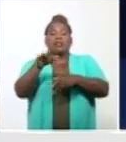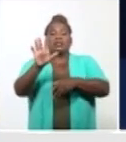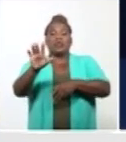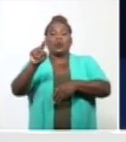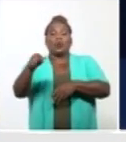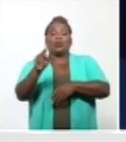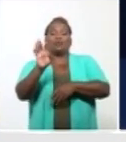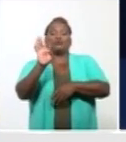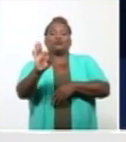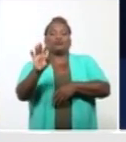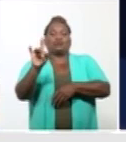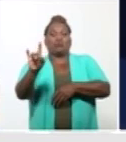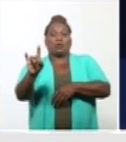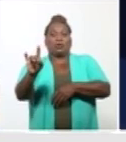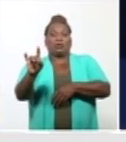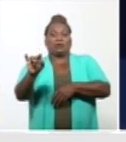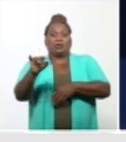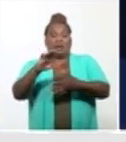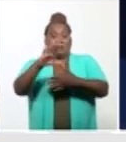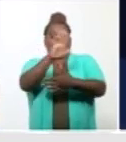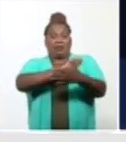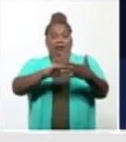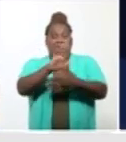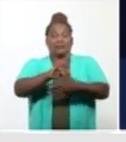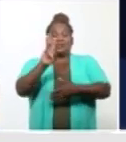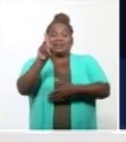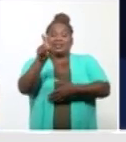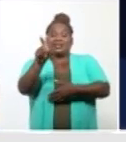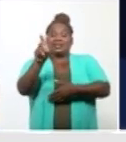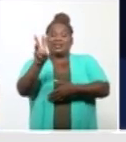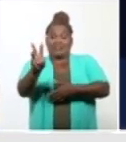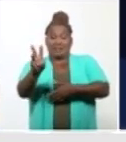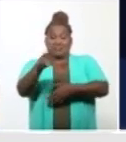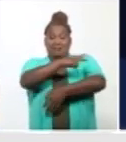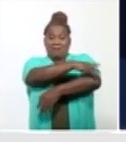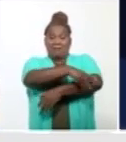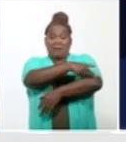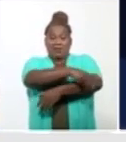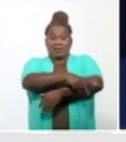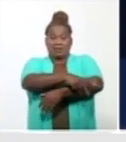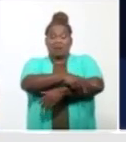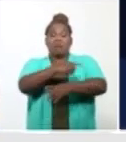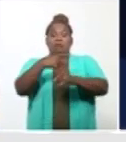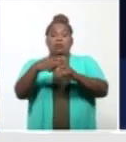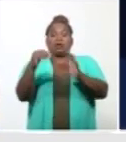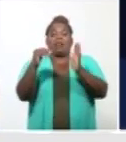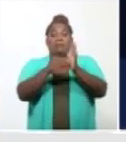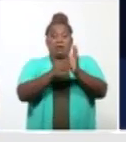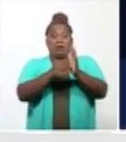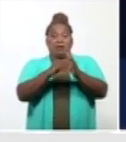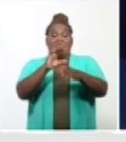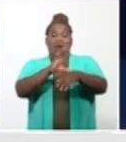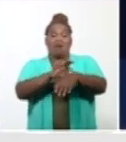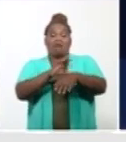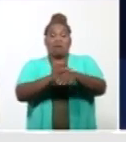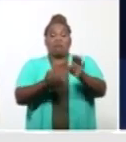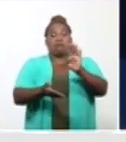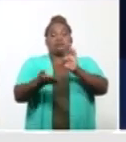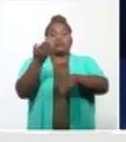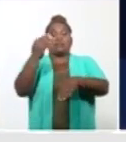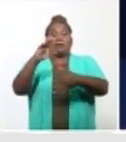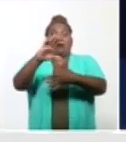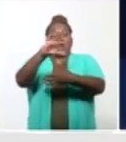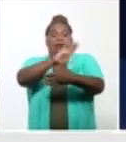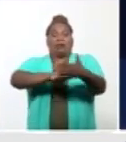1,704 people who have had the COVID-19 in our country have recovered and are